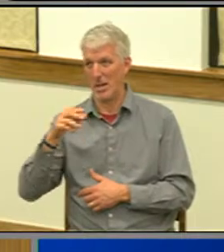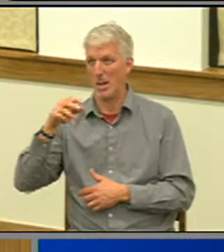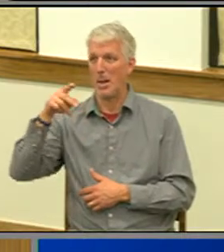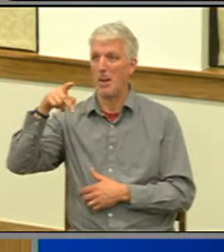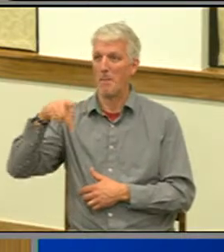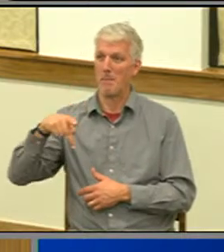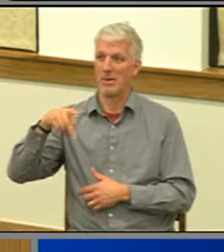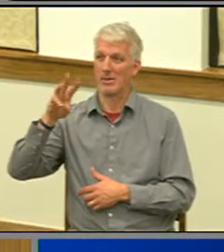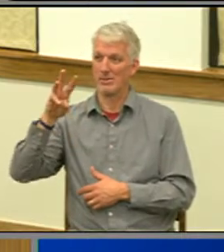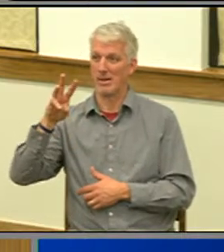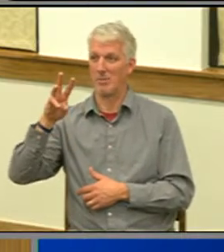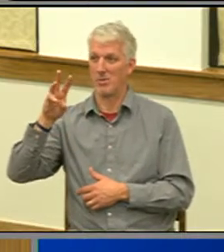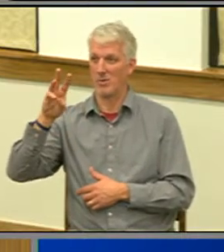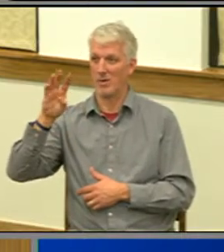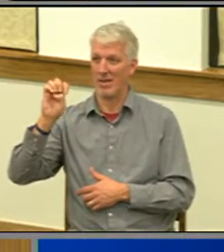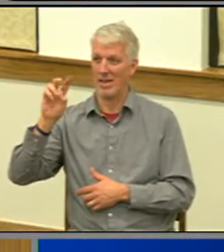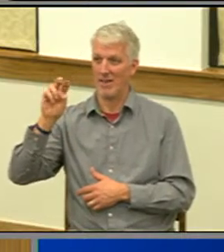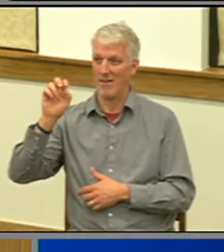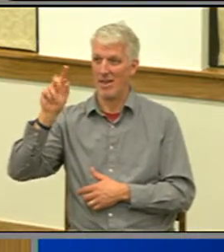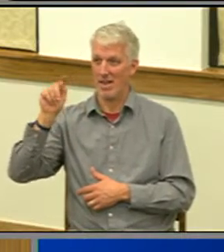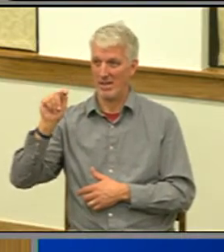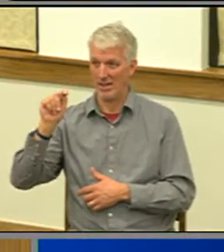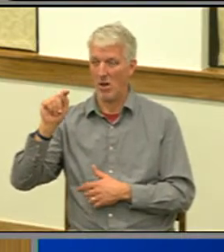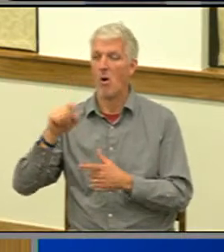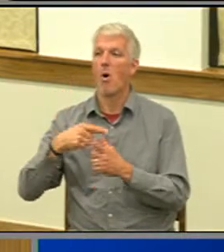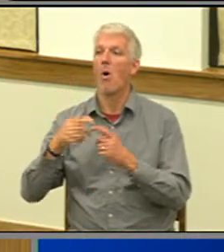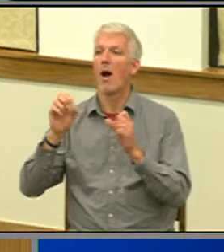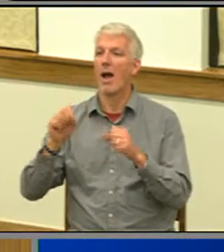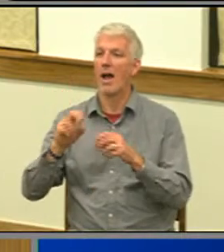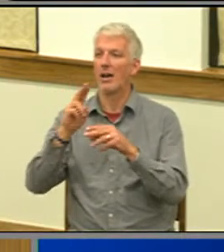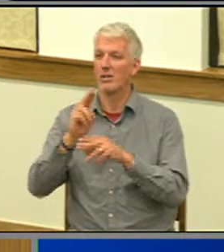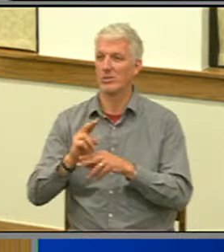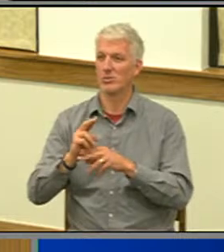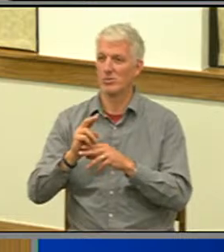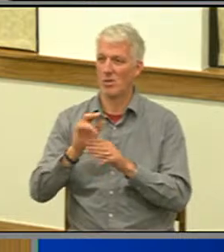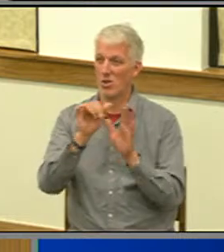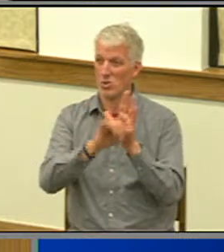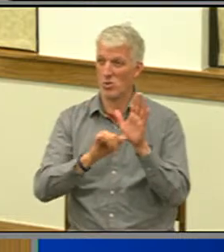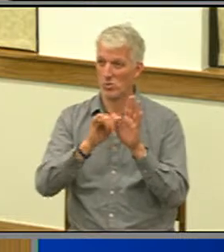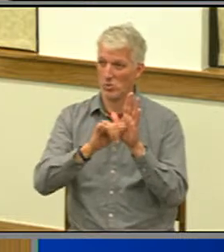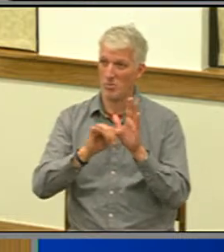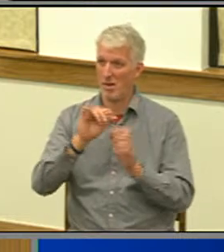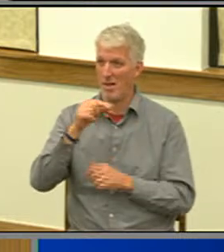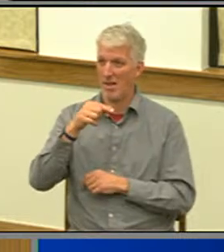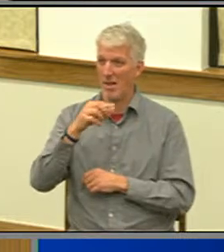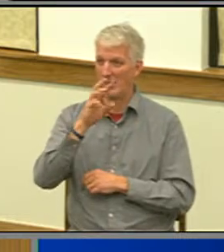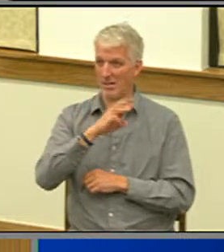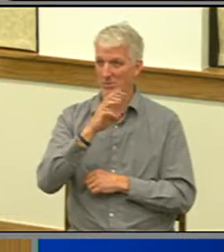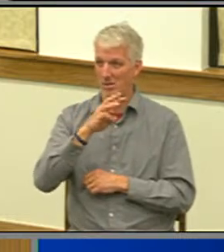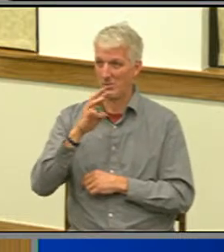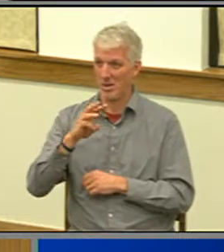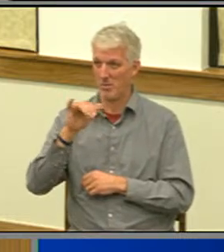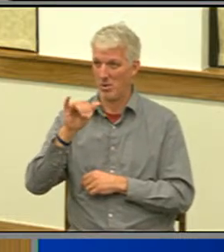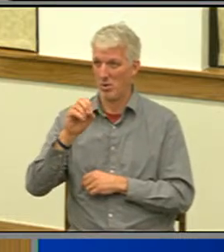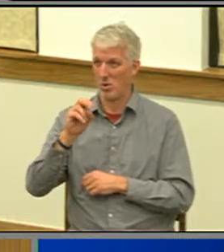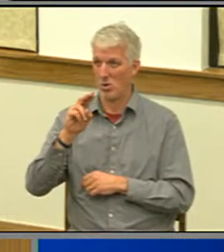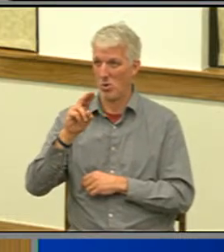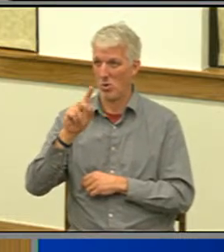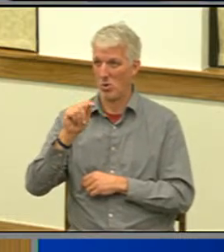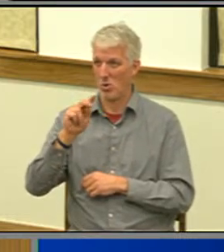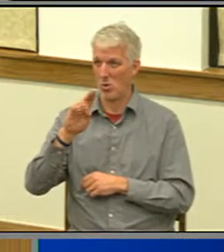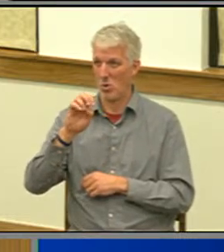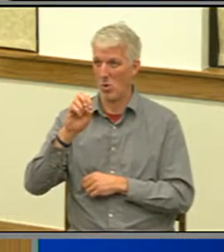www.glendaleca.gov/PW event. Or you can use Glendale YouTube channel at